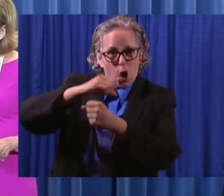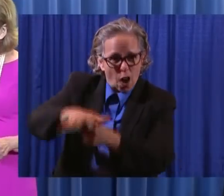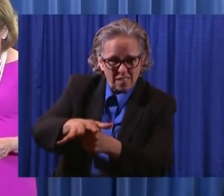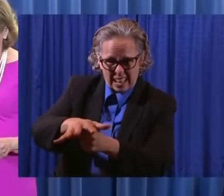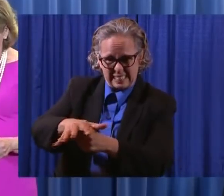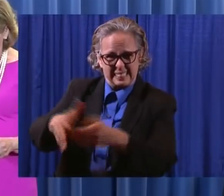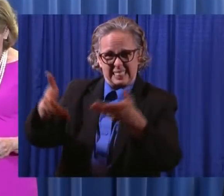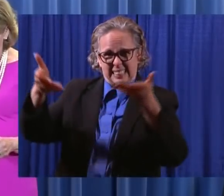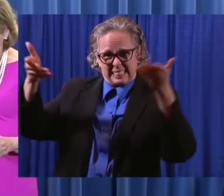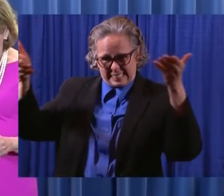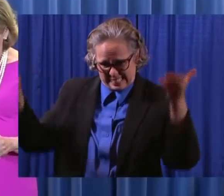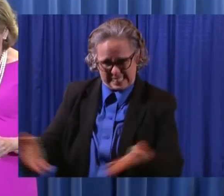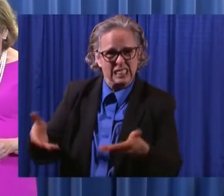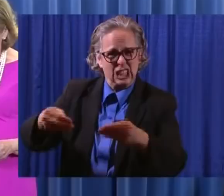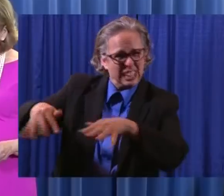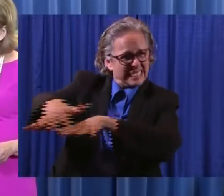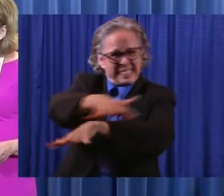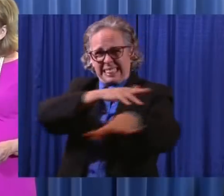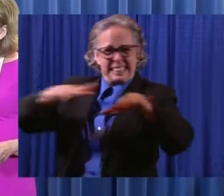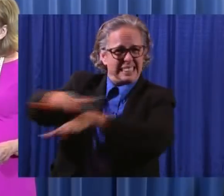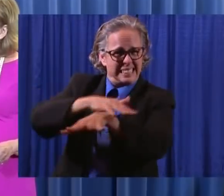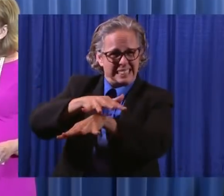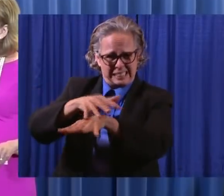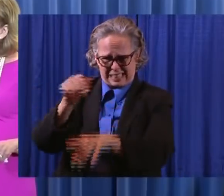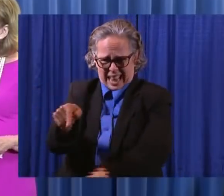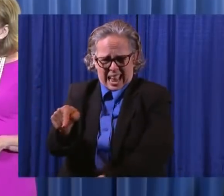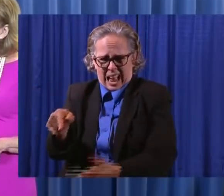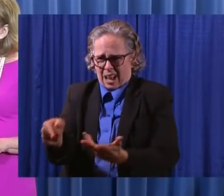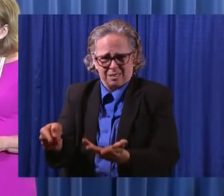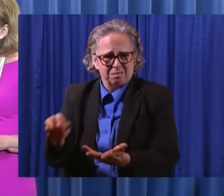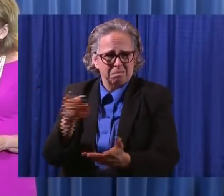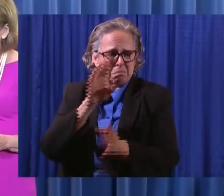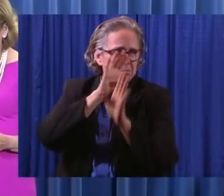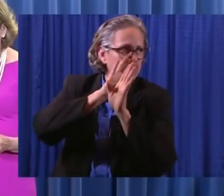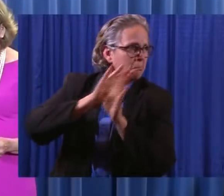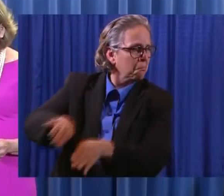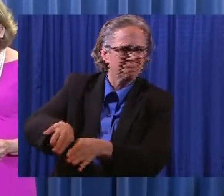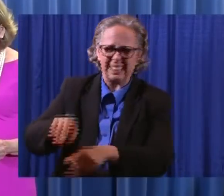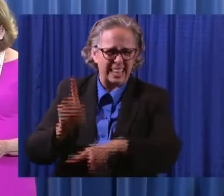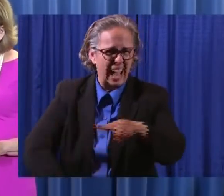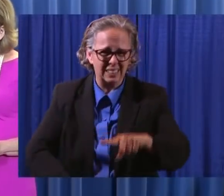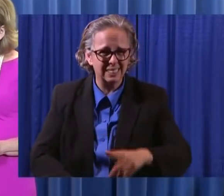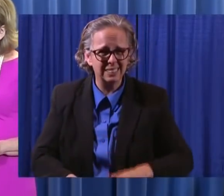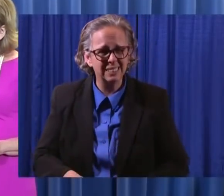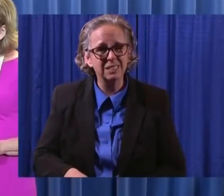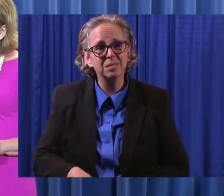is that we understand, and I'll end today with where we started,